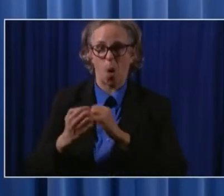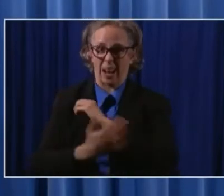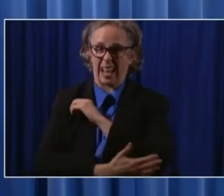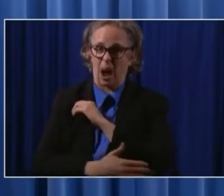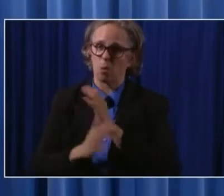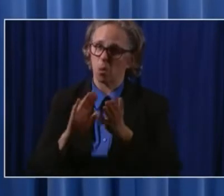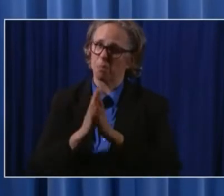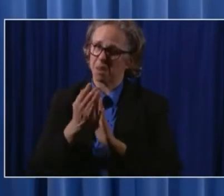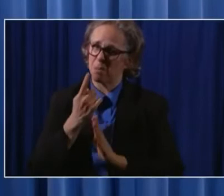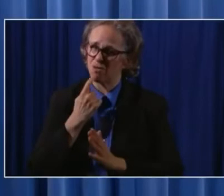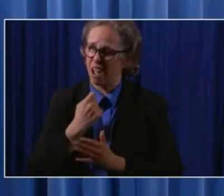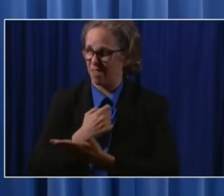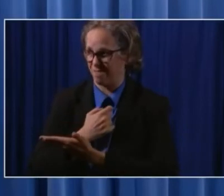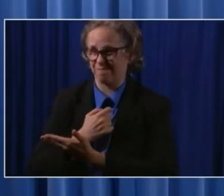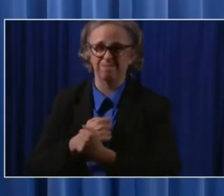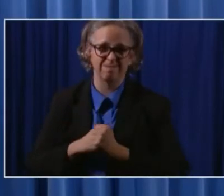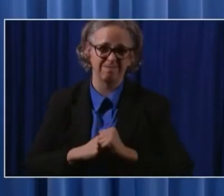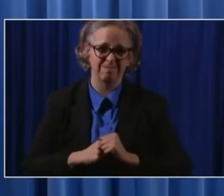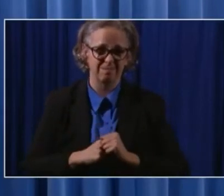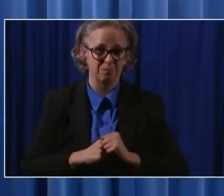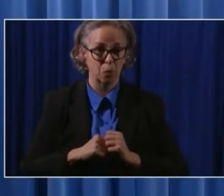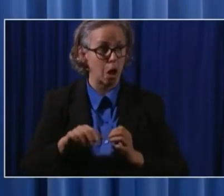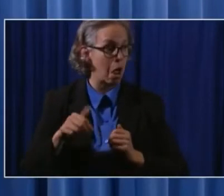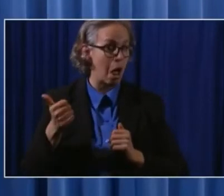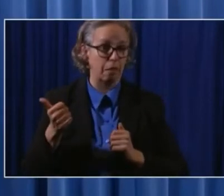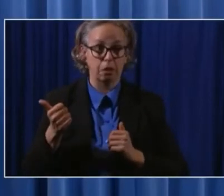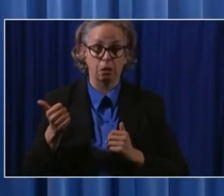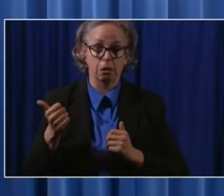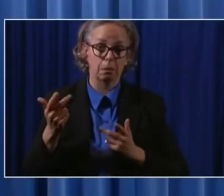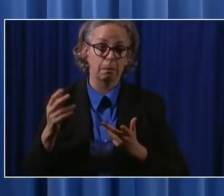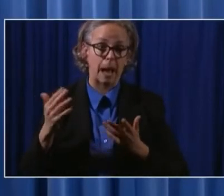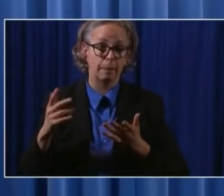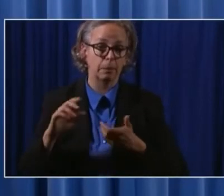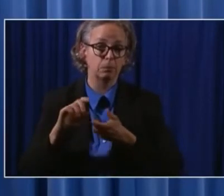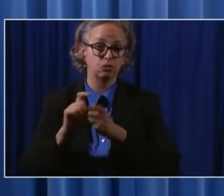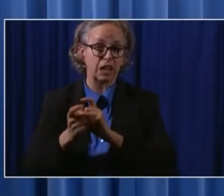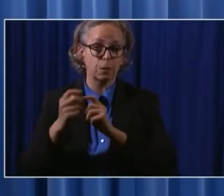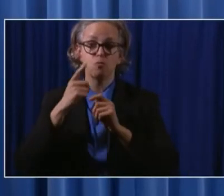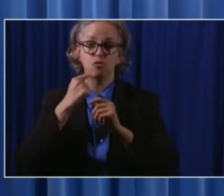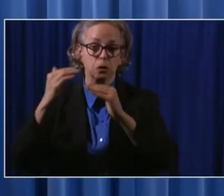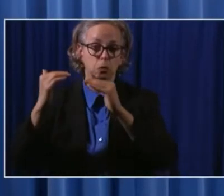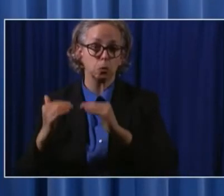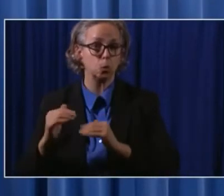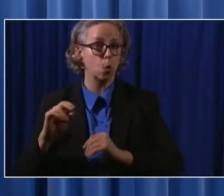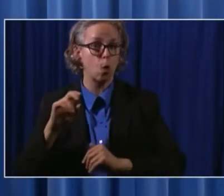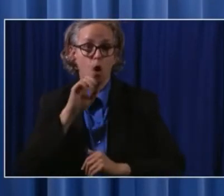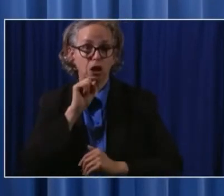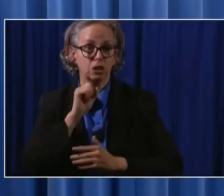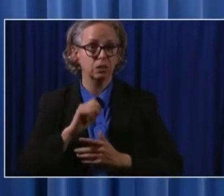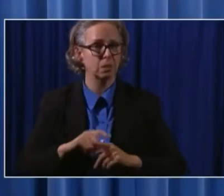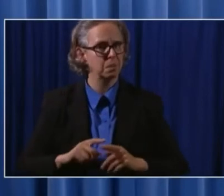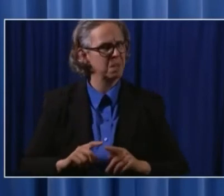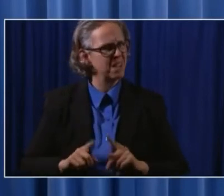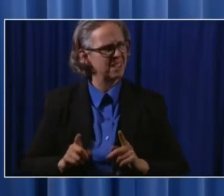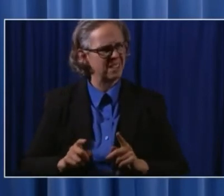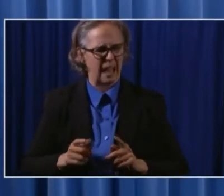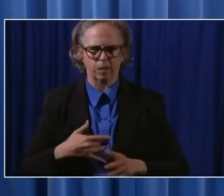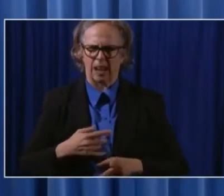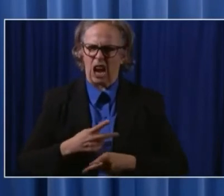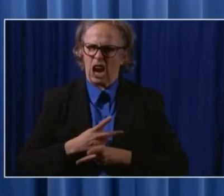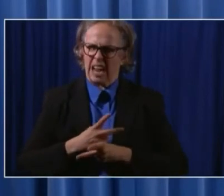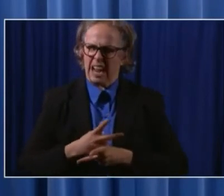will go back, which is good. But this is a very dicey time. This is a very crucial time. And so we're going to